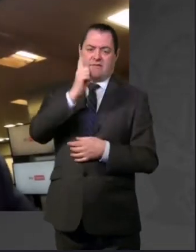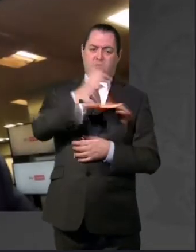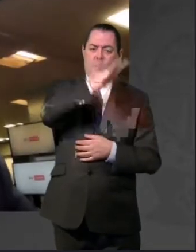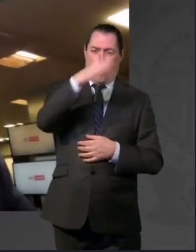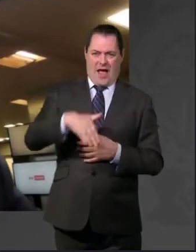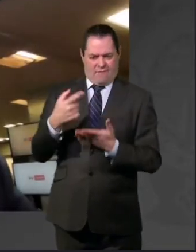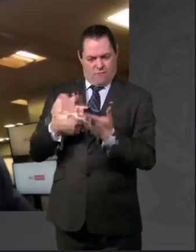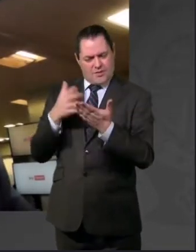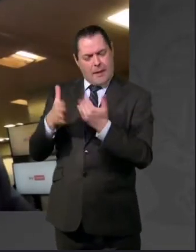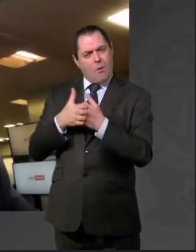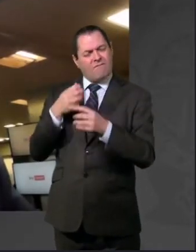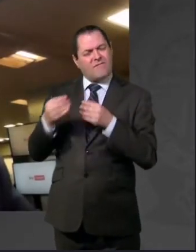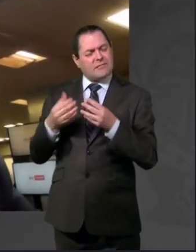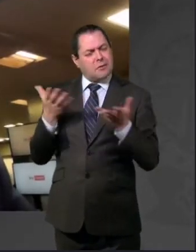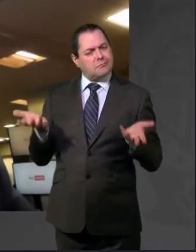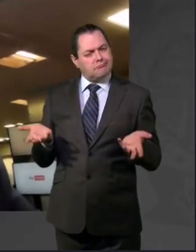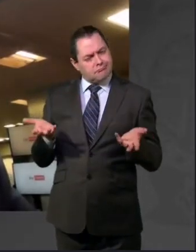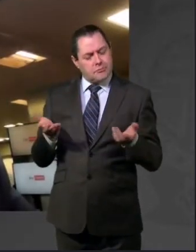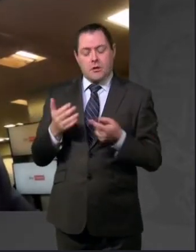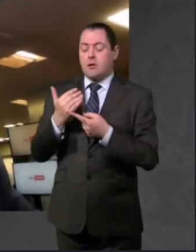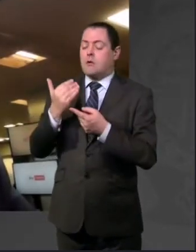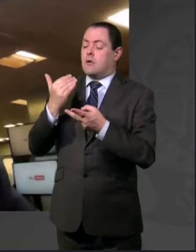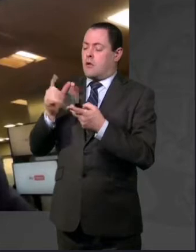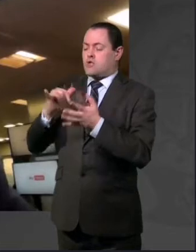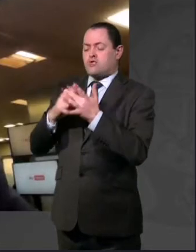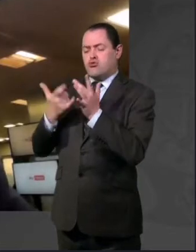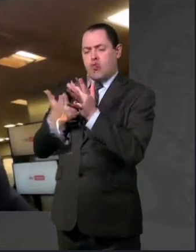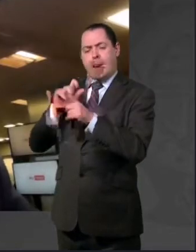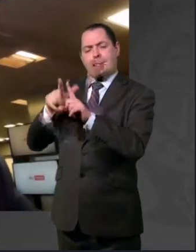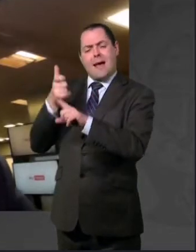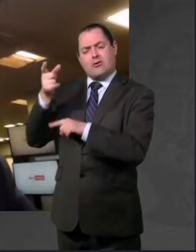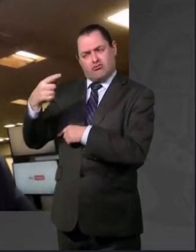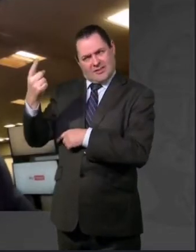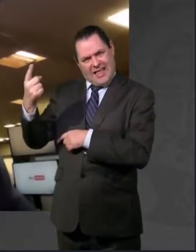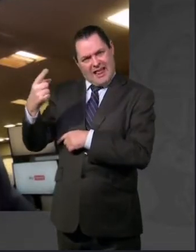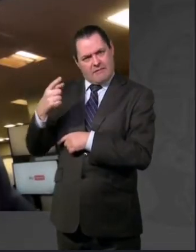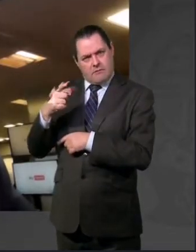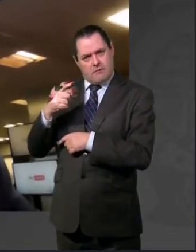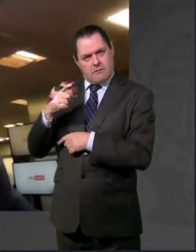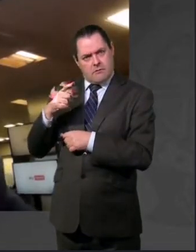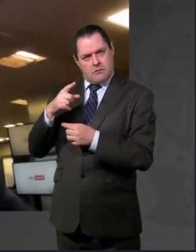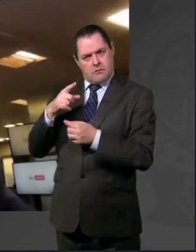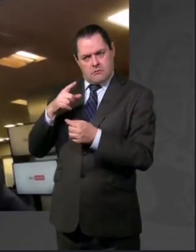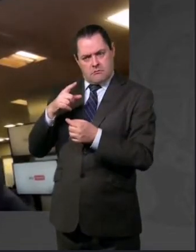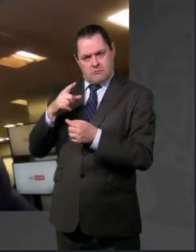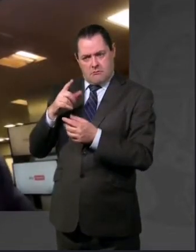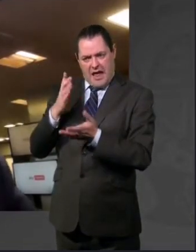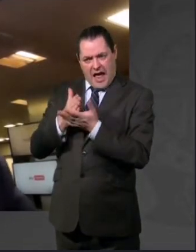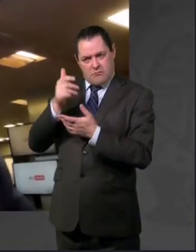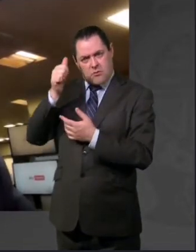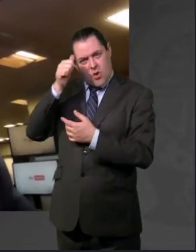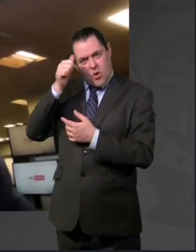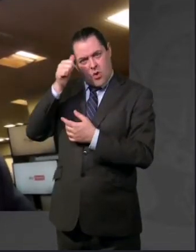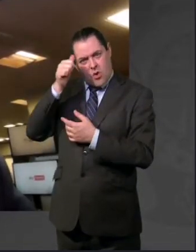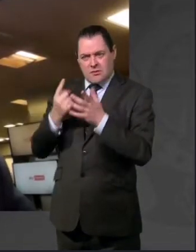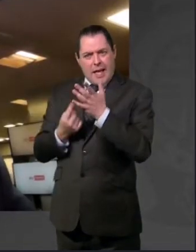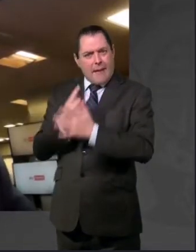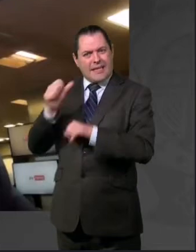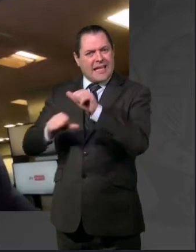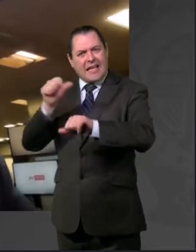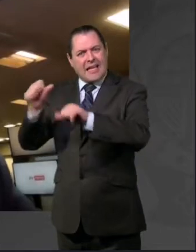haven't concluded why. Do you have any early theories as to what's going on, any different competing possibilities? And to